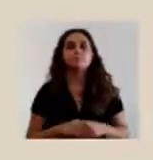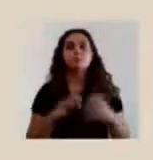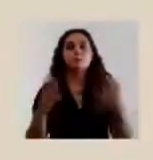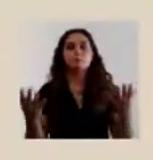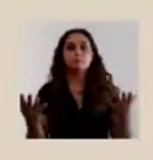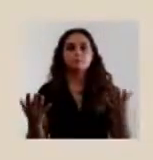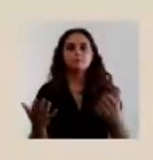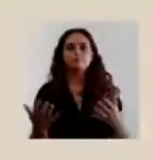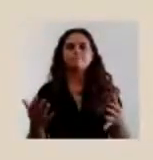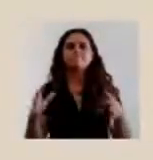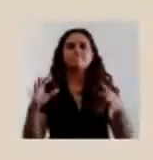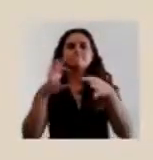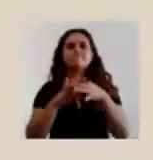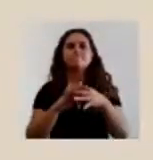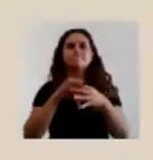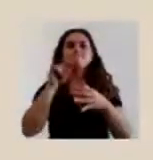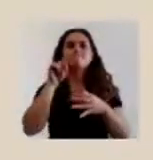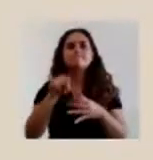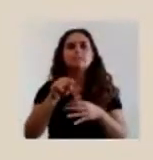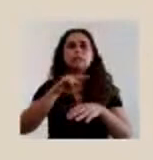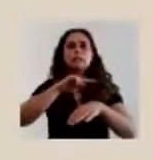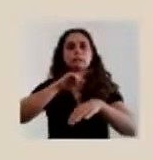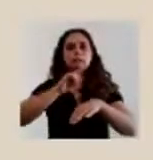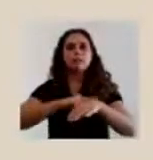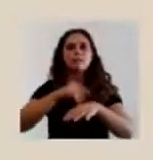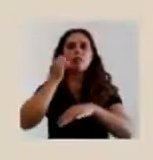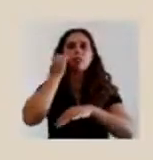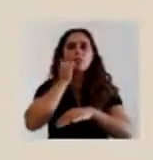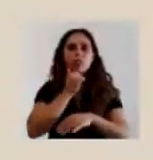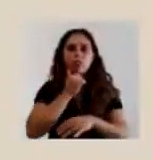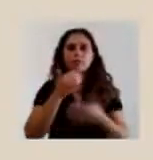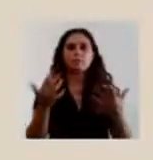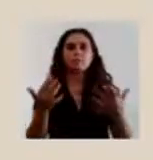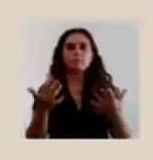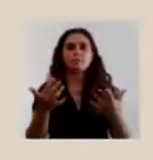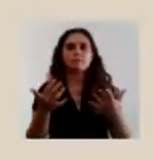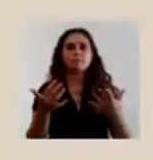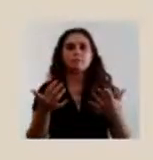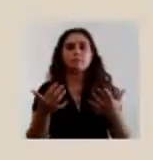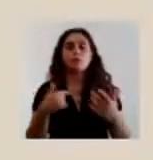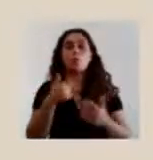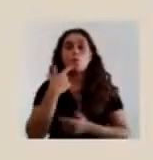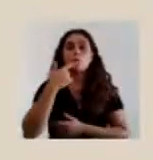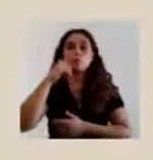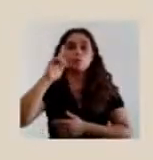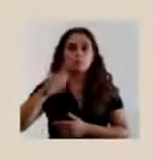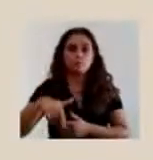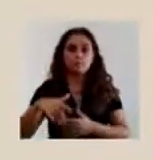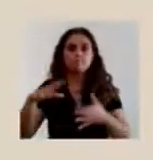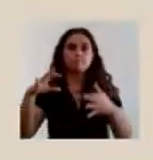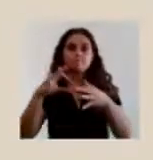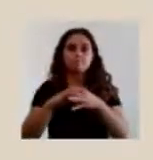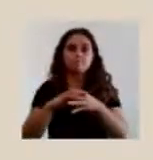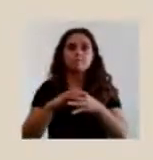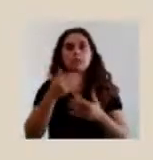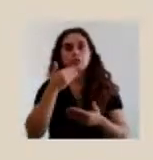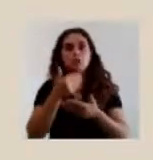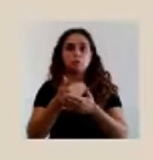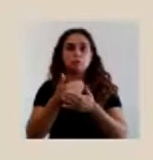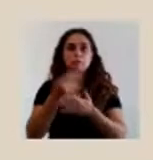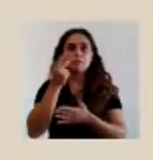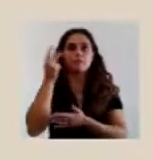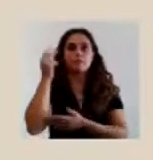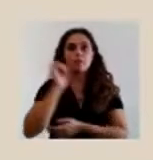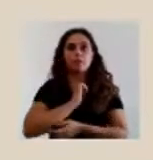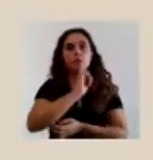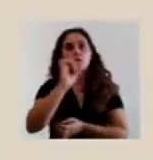So what lies behind the slowness in processing incongruent information? Again, it comes down to our life